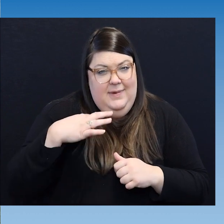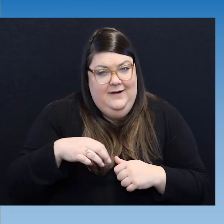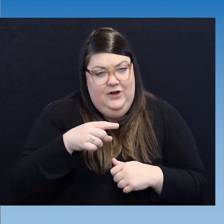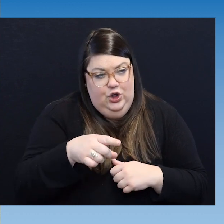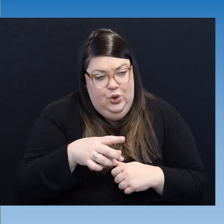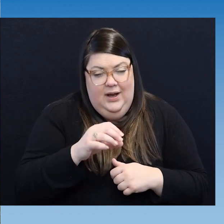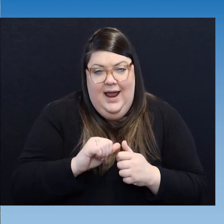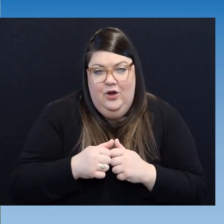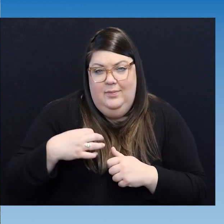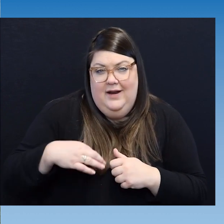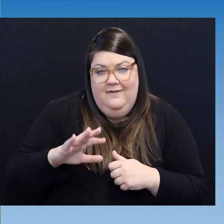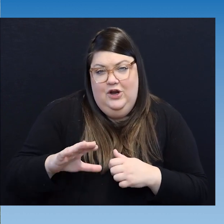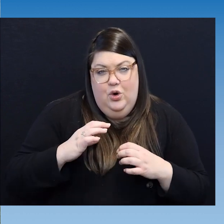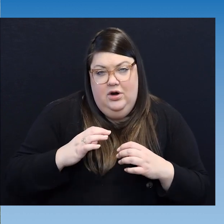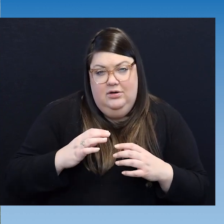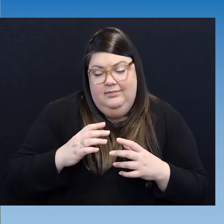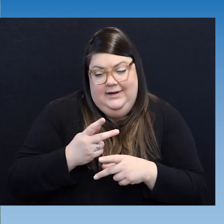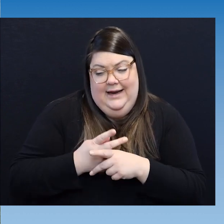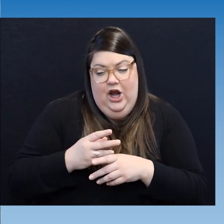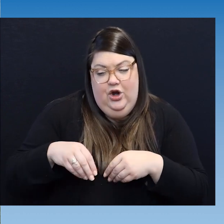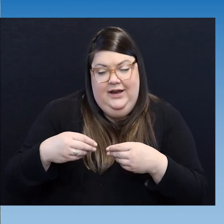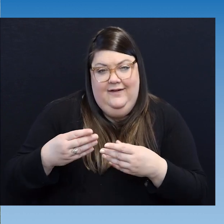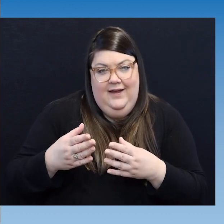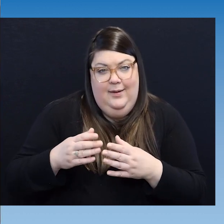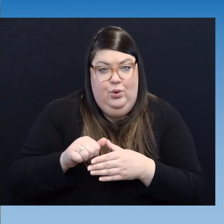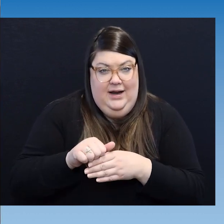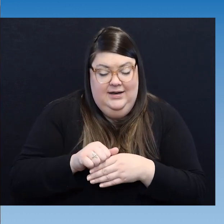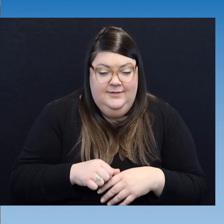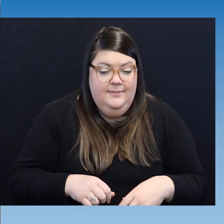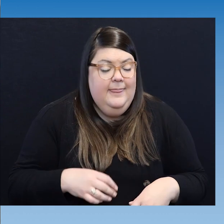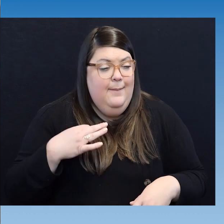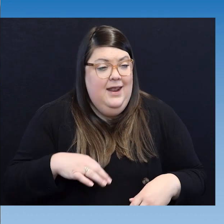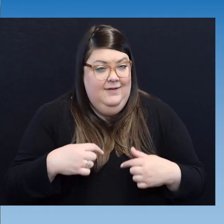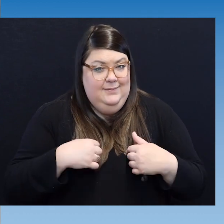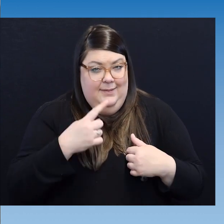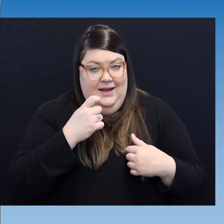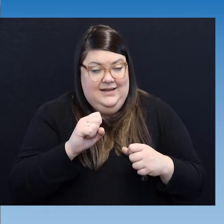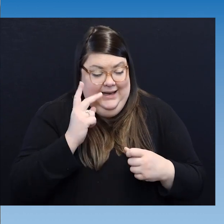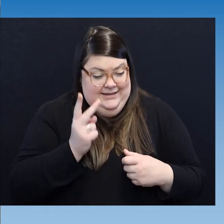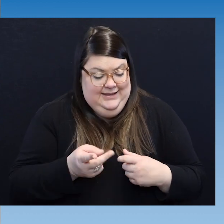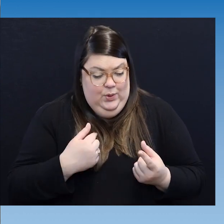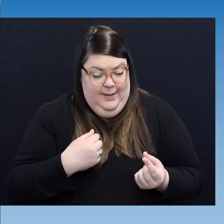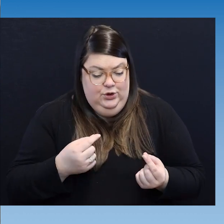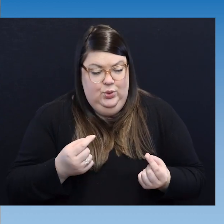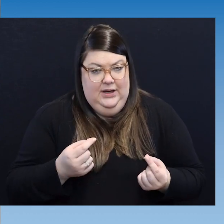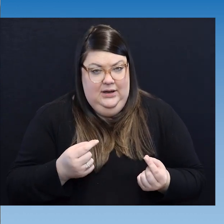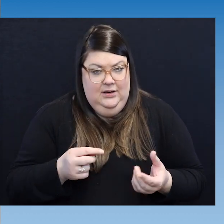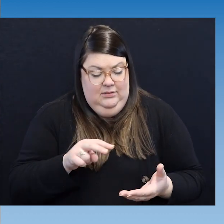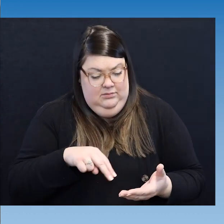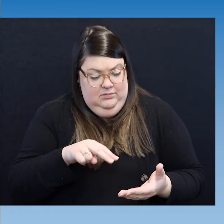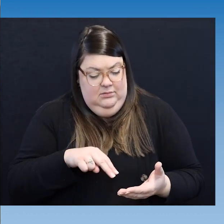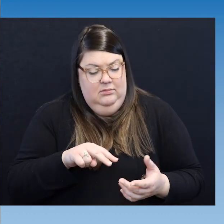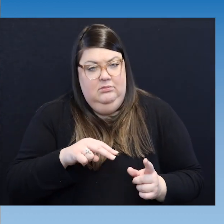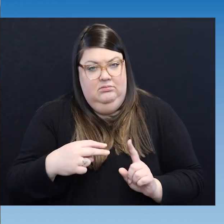and how does it benefit your caregiving practice? It benefits me because it lets me see what I'm doing. And